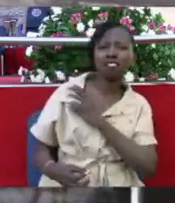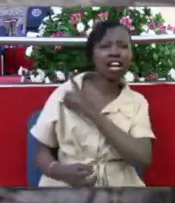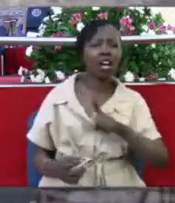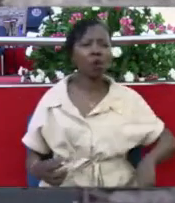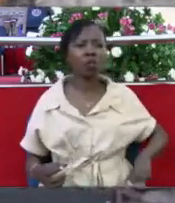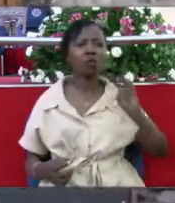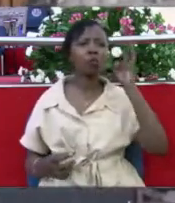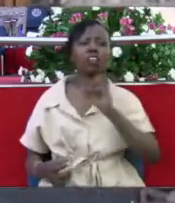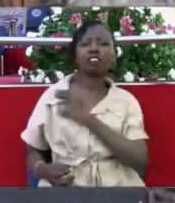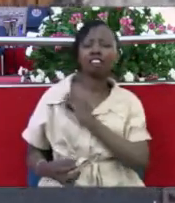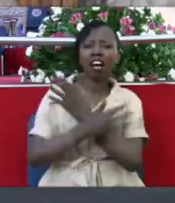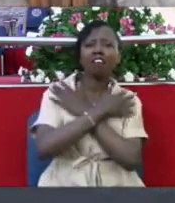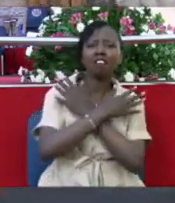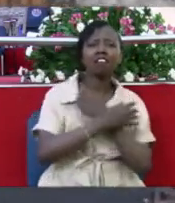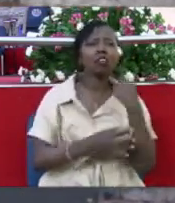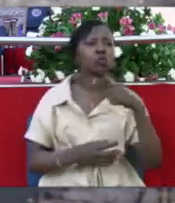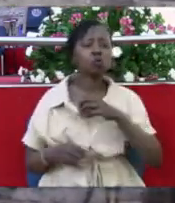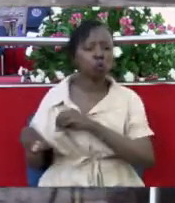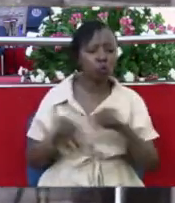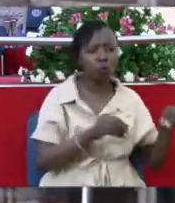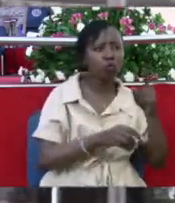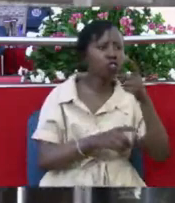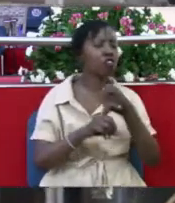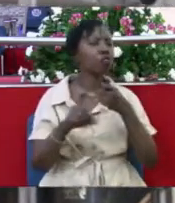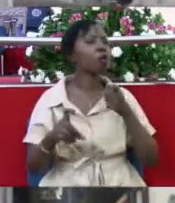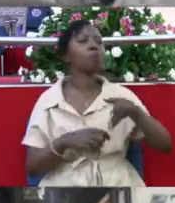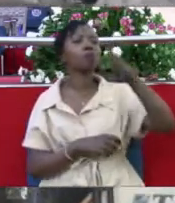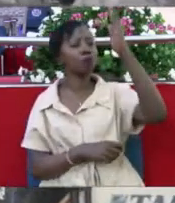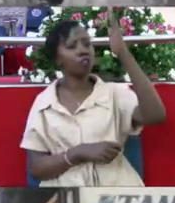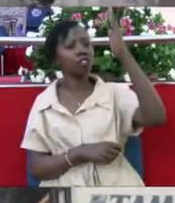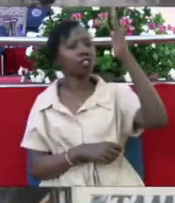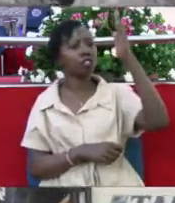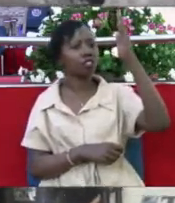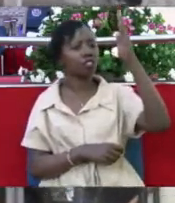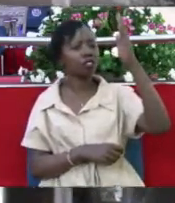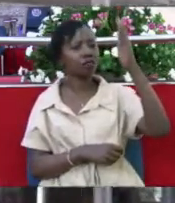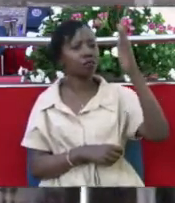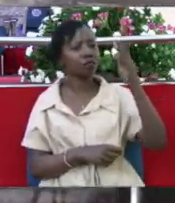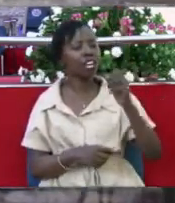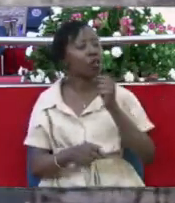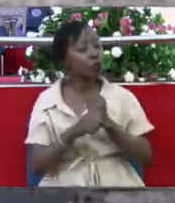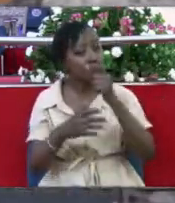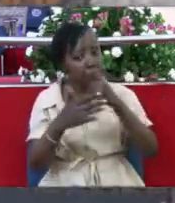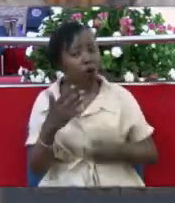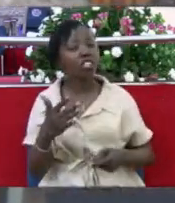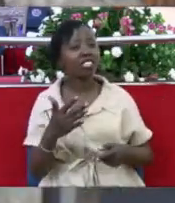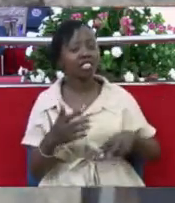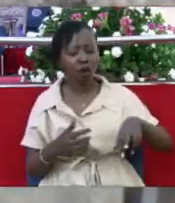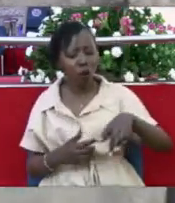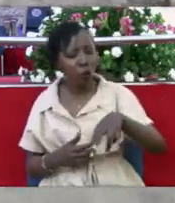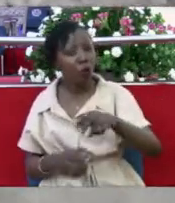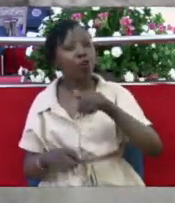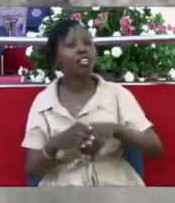from Him. Our requirement is to walk in God's